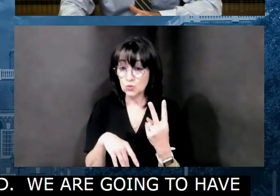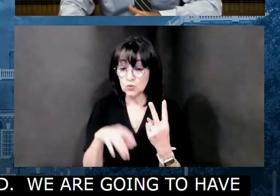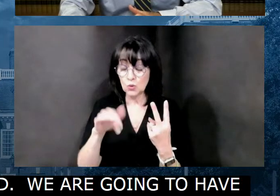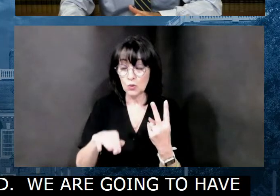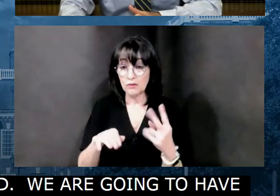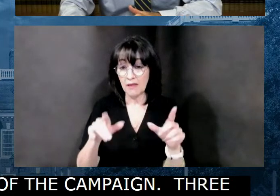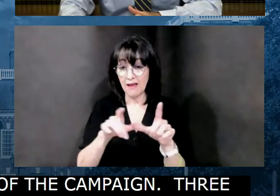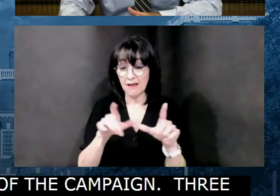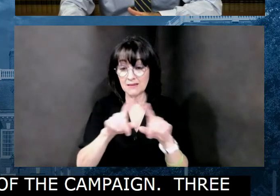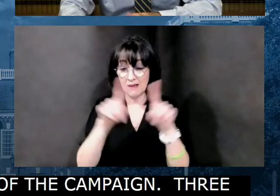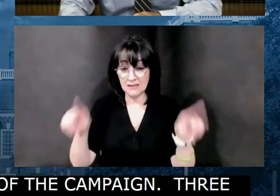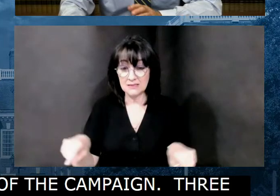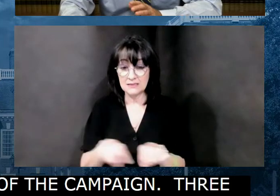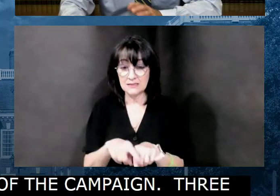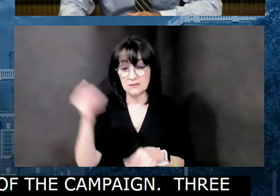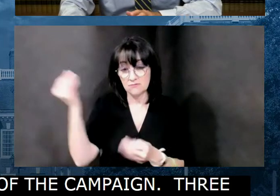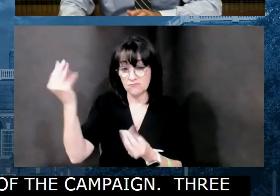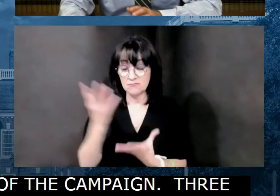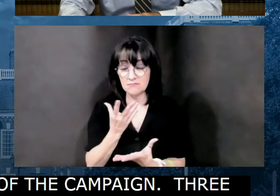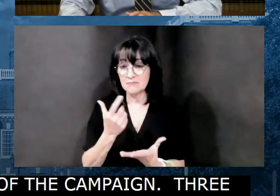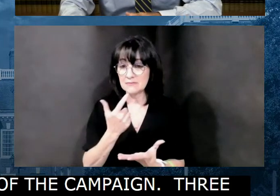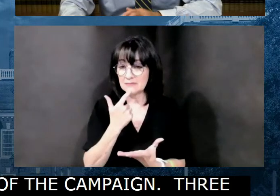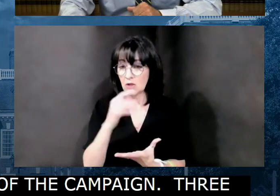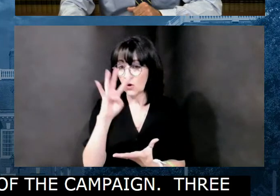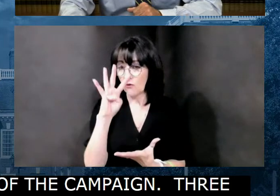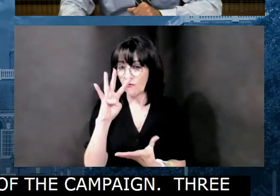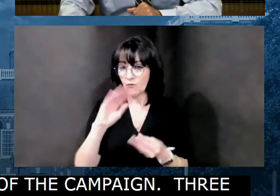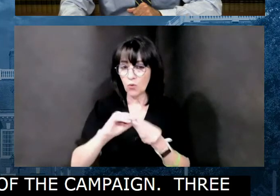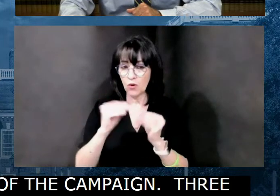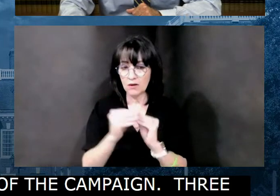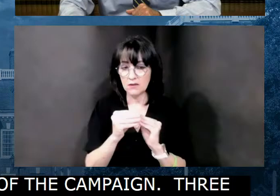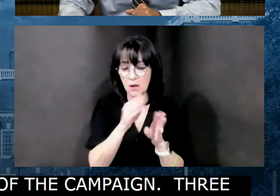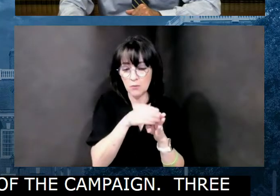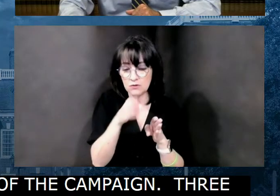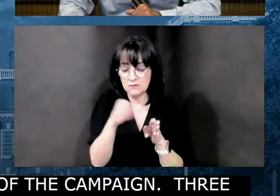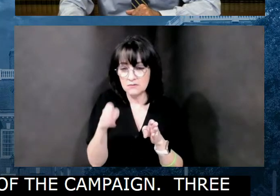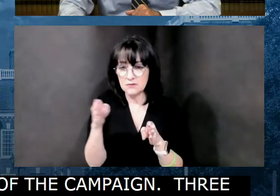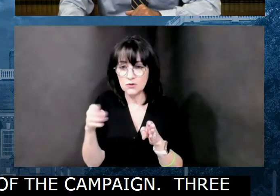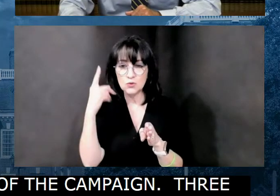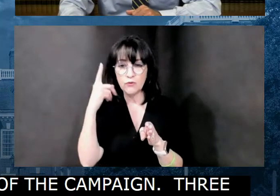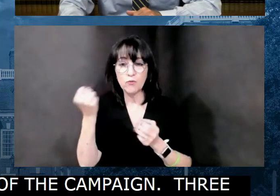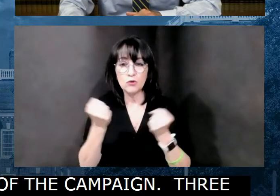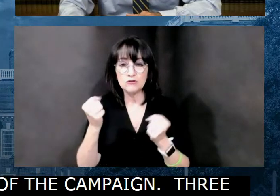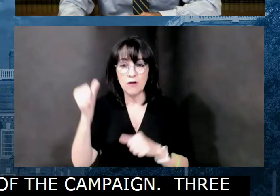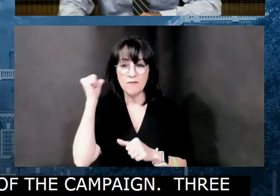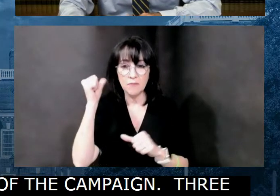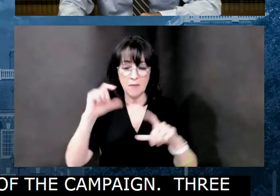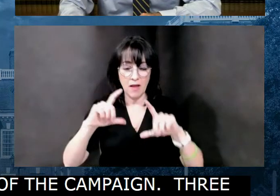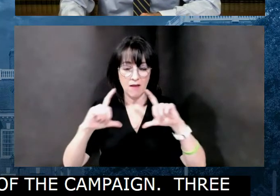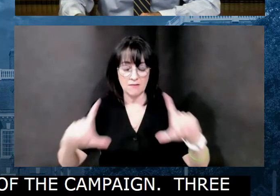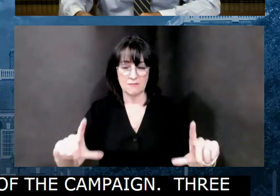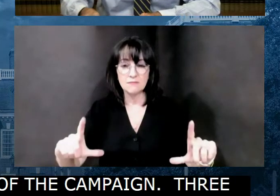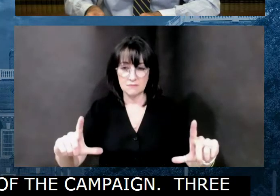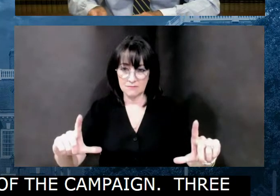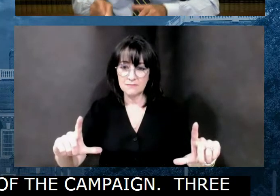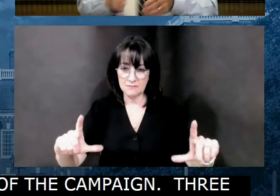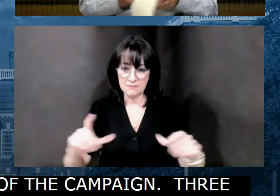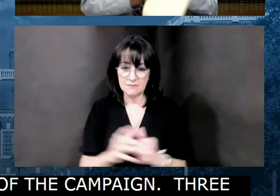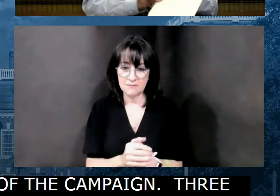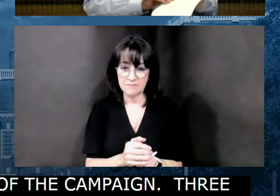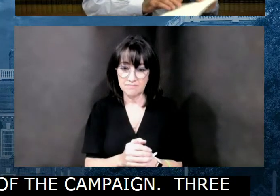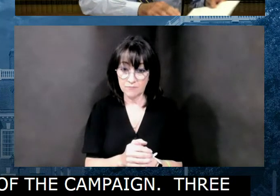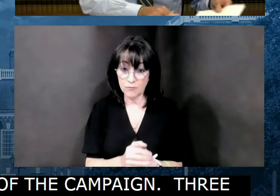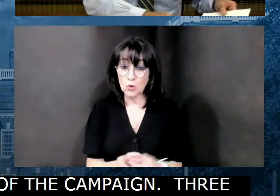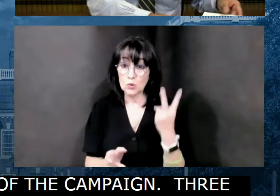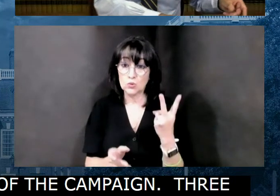told 4 digits now, so 2 low number 4-digit license plates raffled off with $302,000